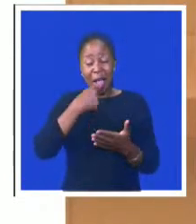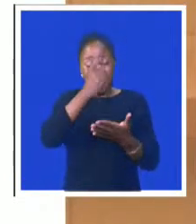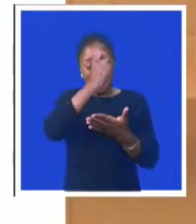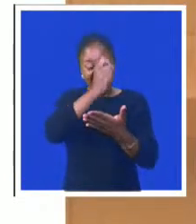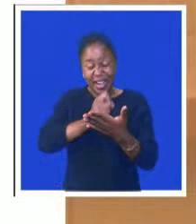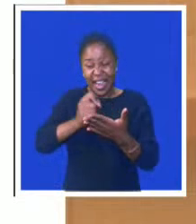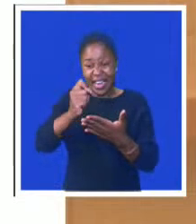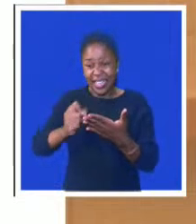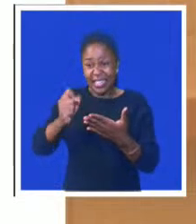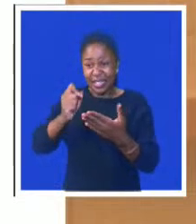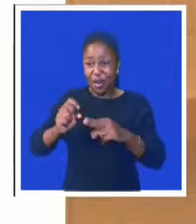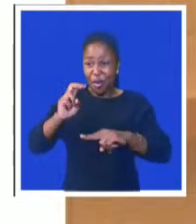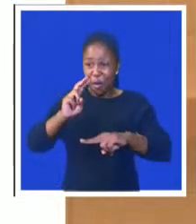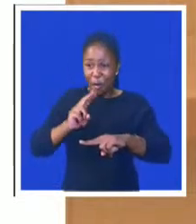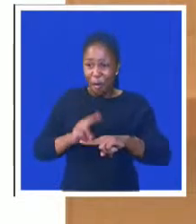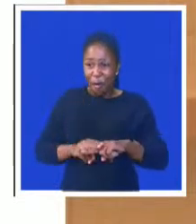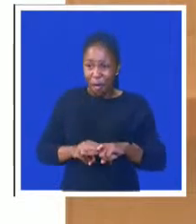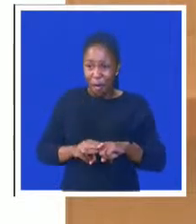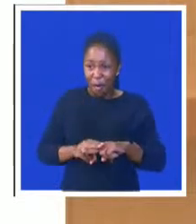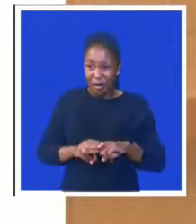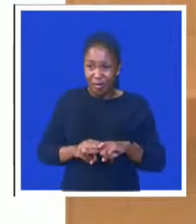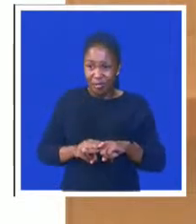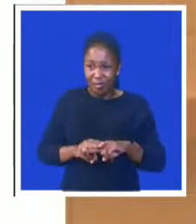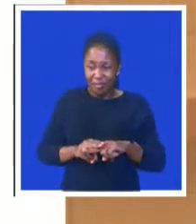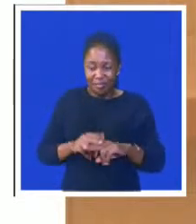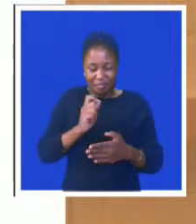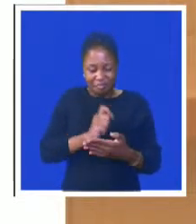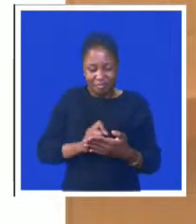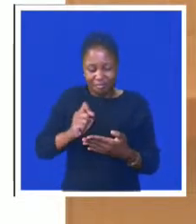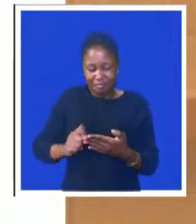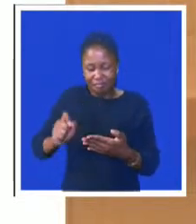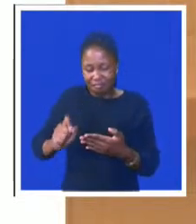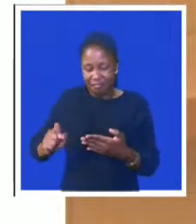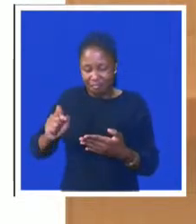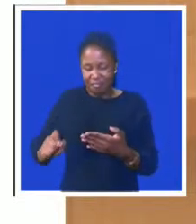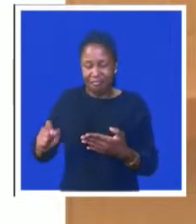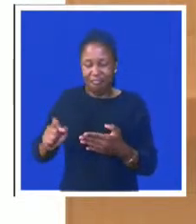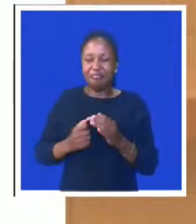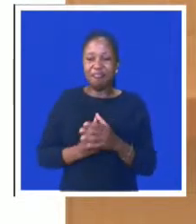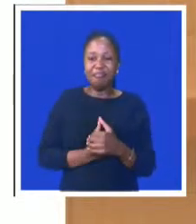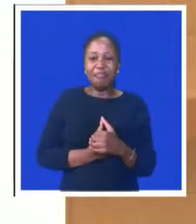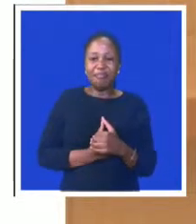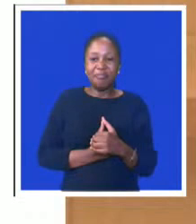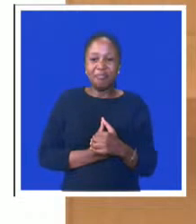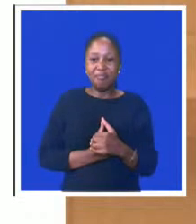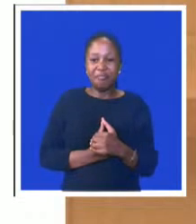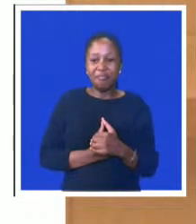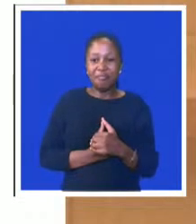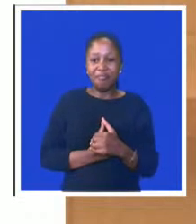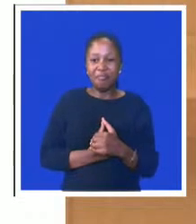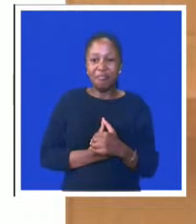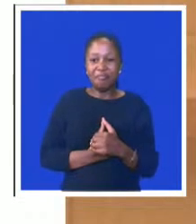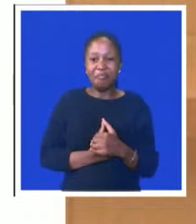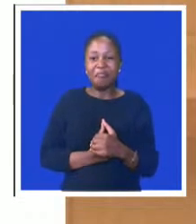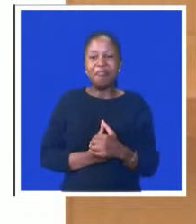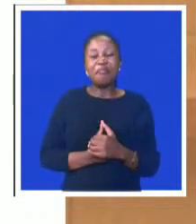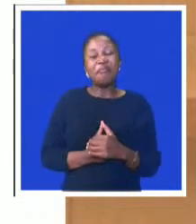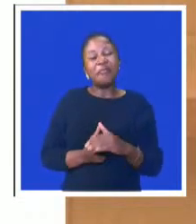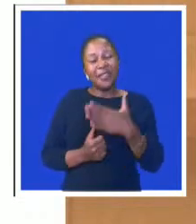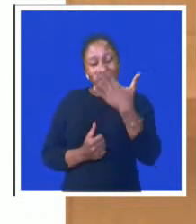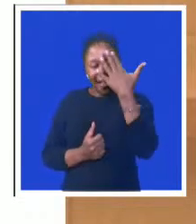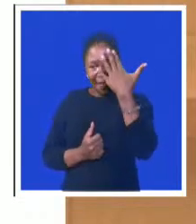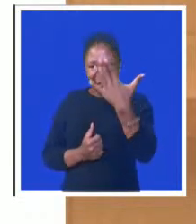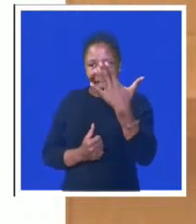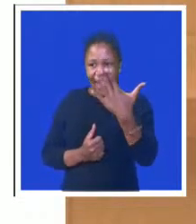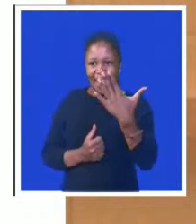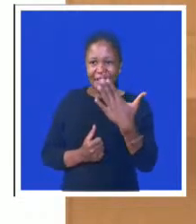writing on my lap. And sentence number 5, Mr. Mafuta is behind